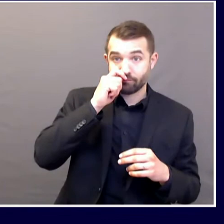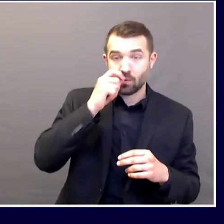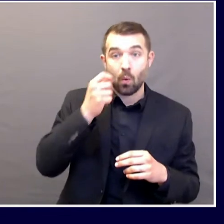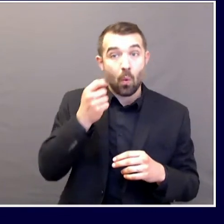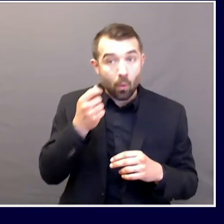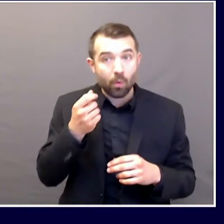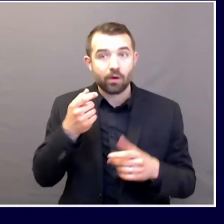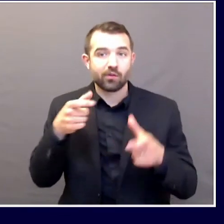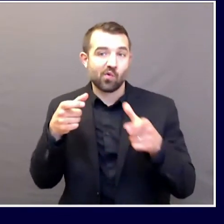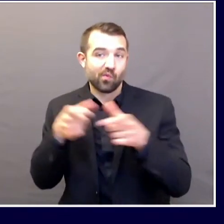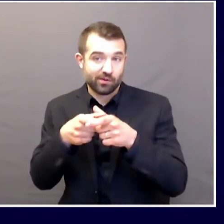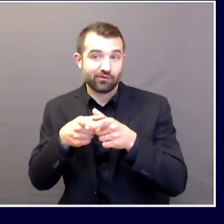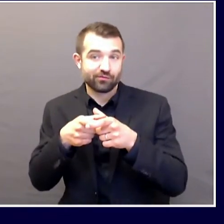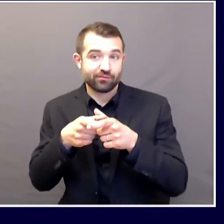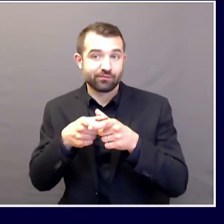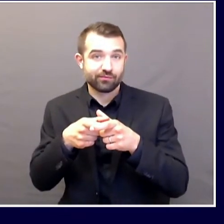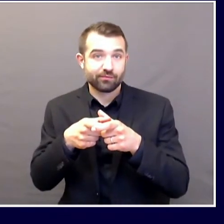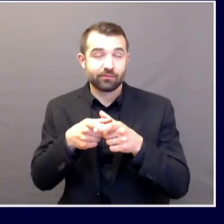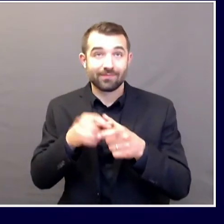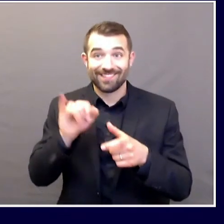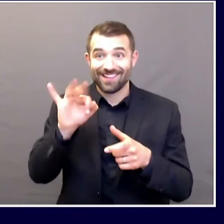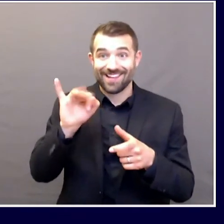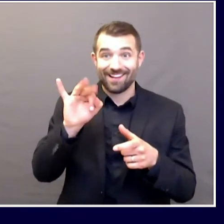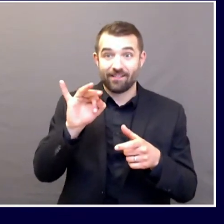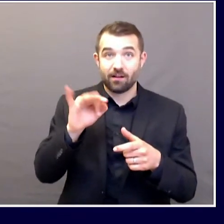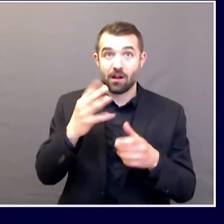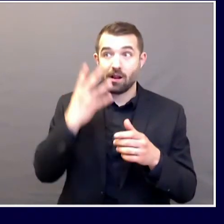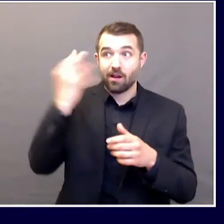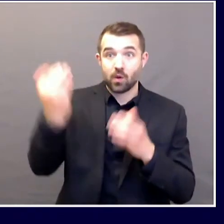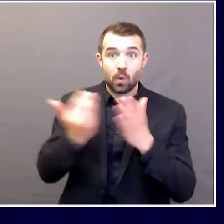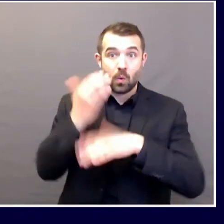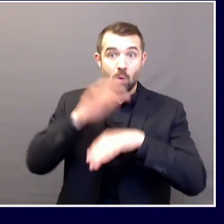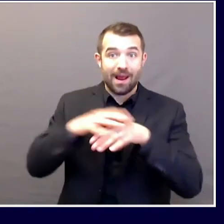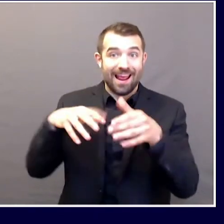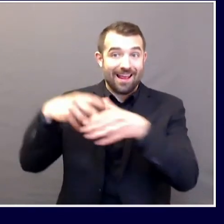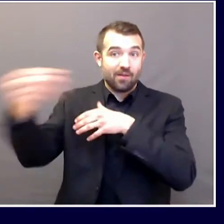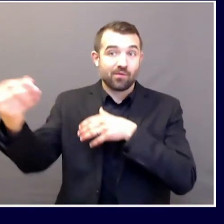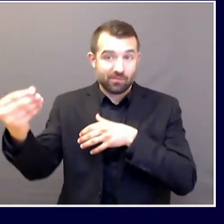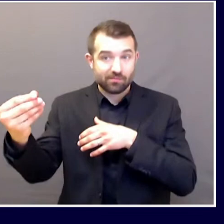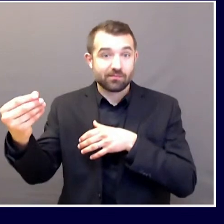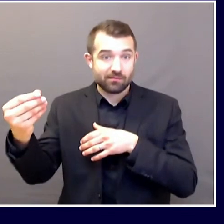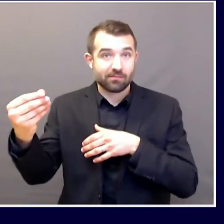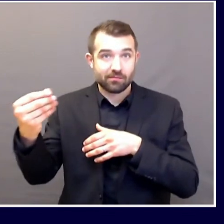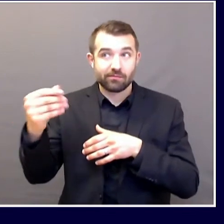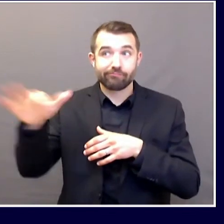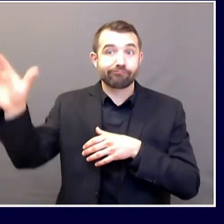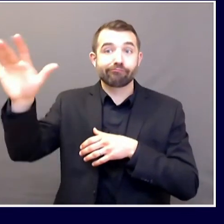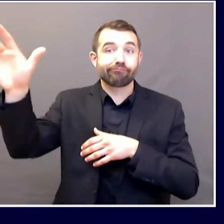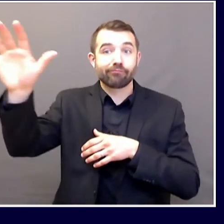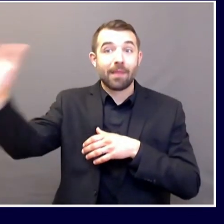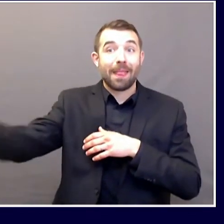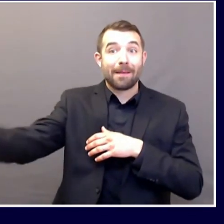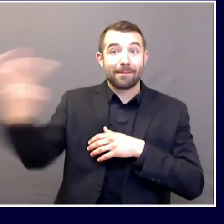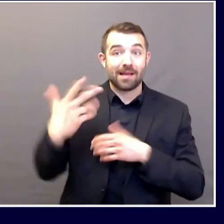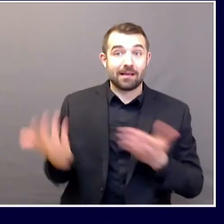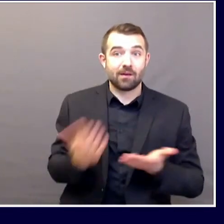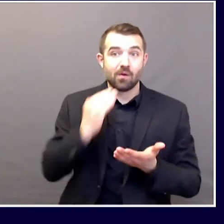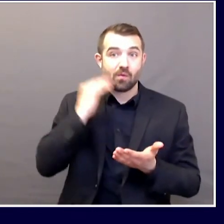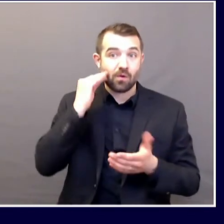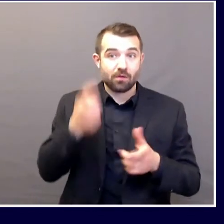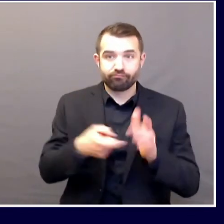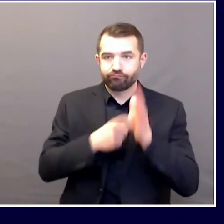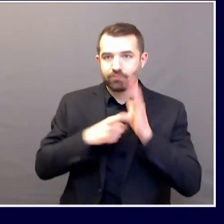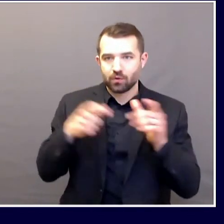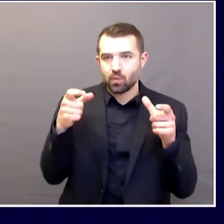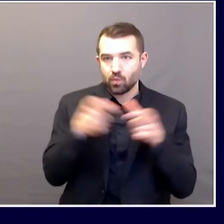other state other than a New England state. But so, for example, what if you're coming back from, say,